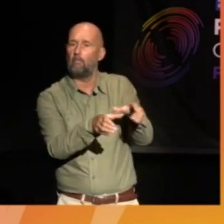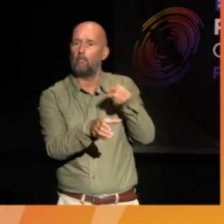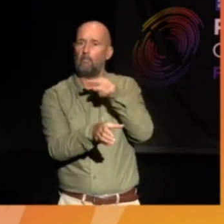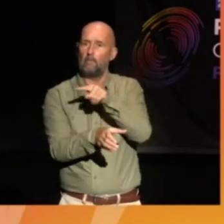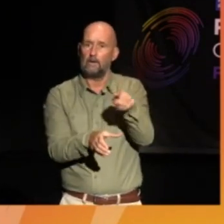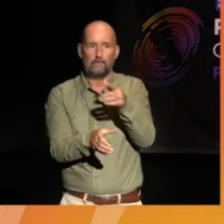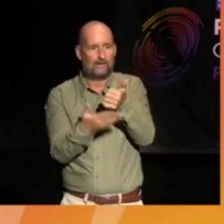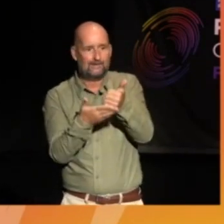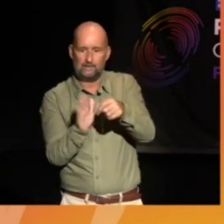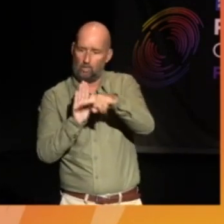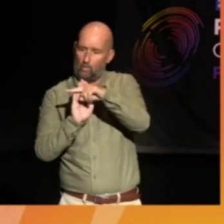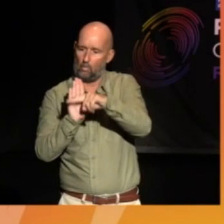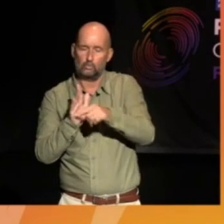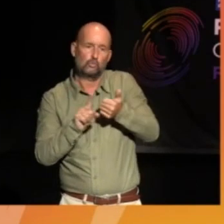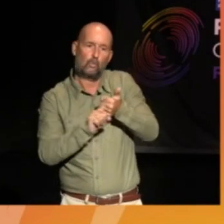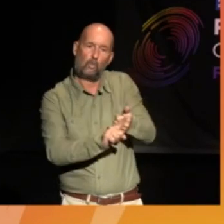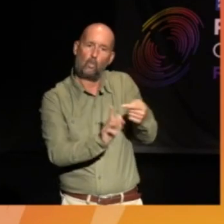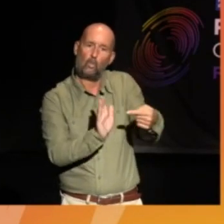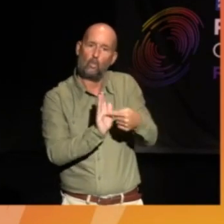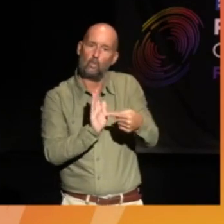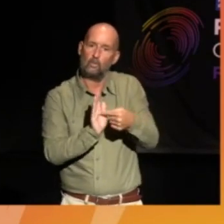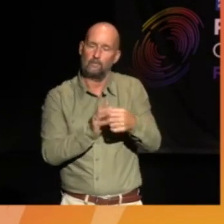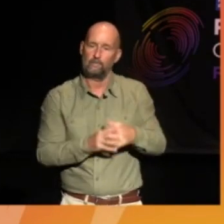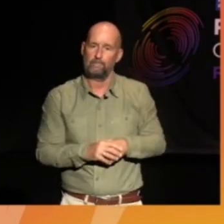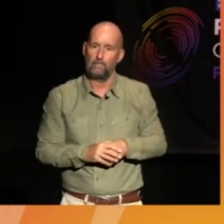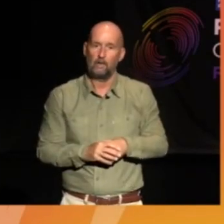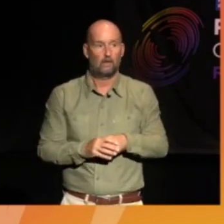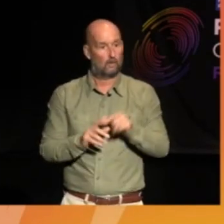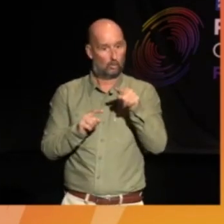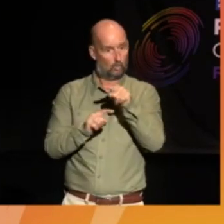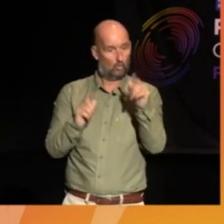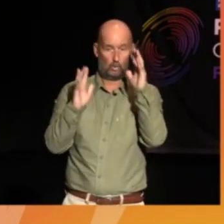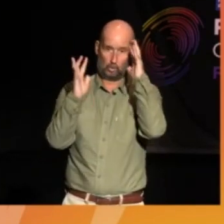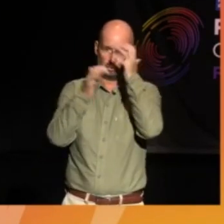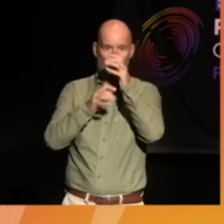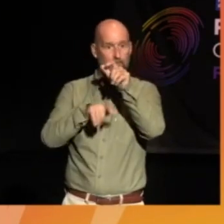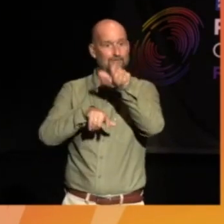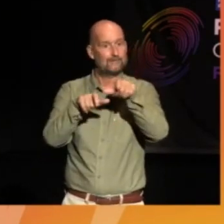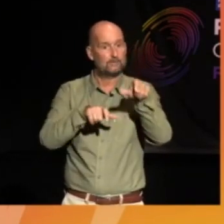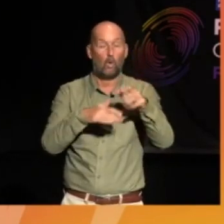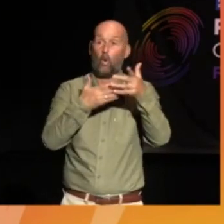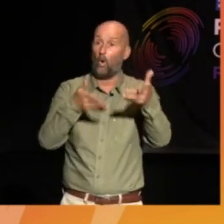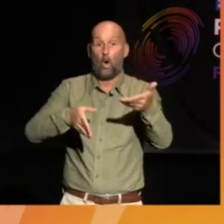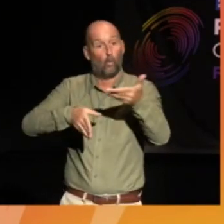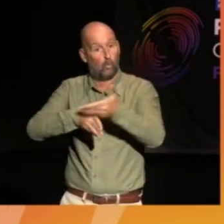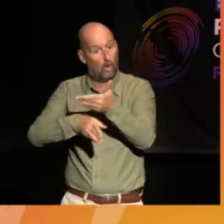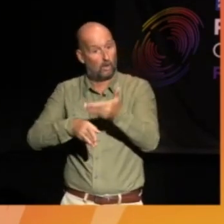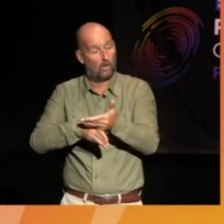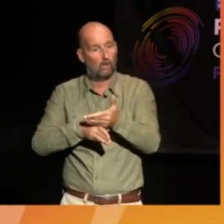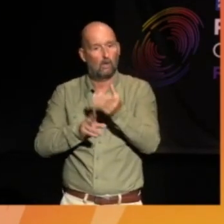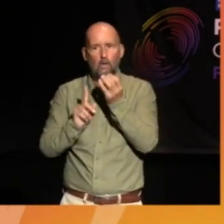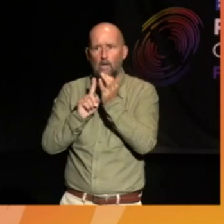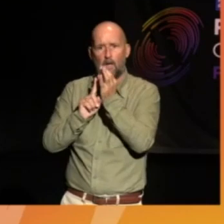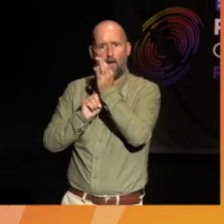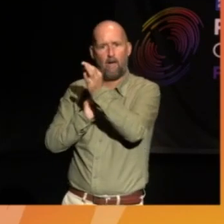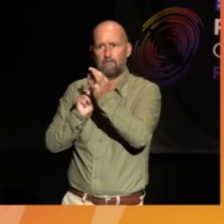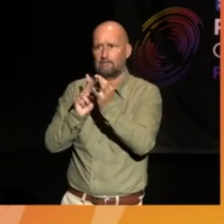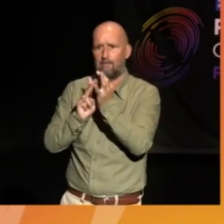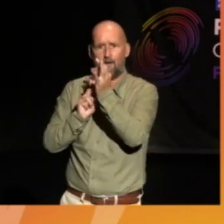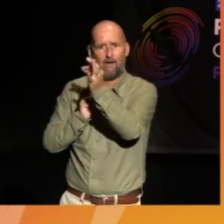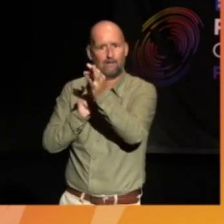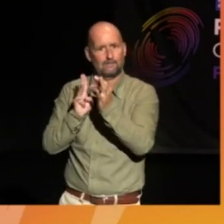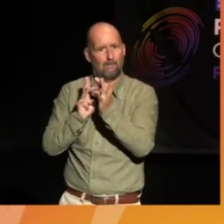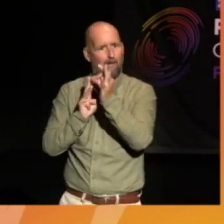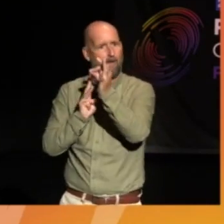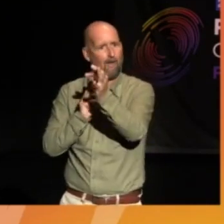urgently? So as a concerned citizen or concerned voter, one can ask this question, especially during the